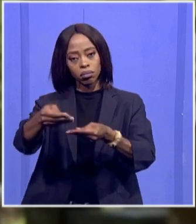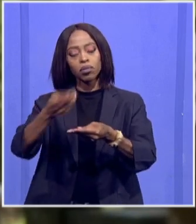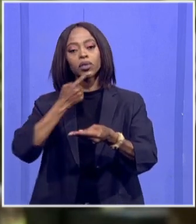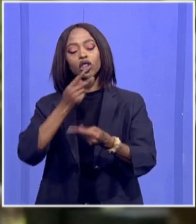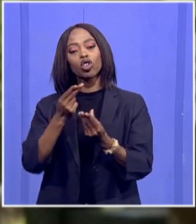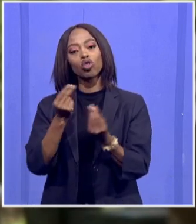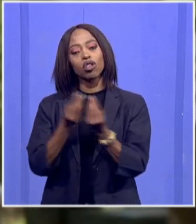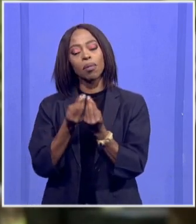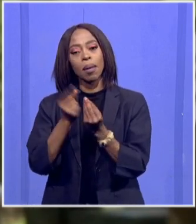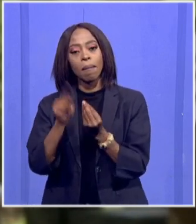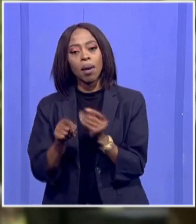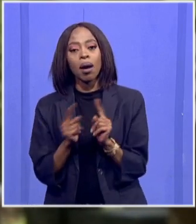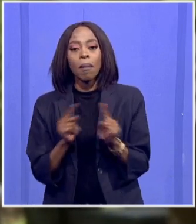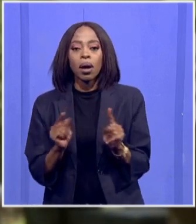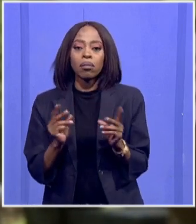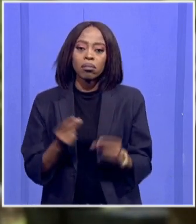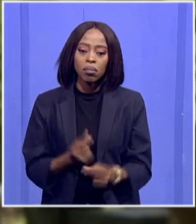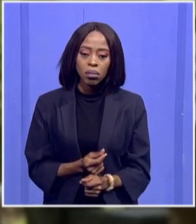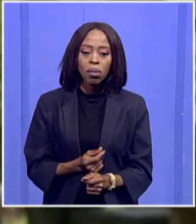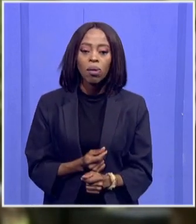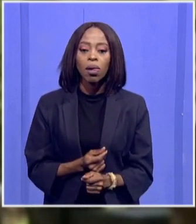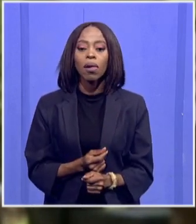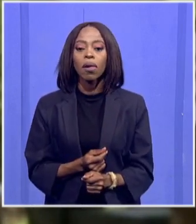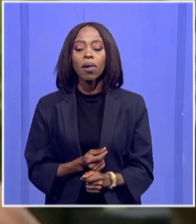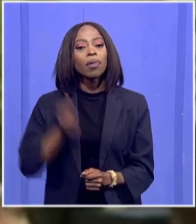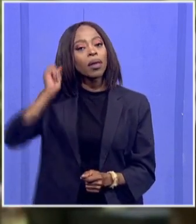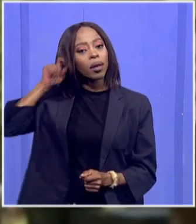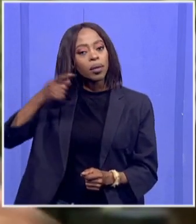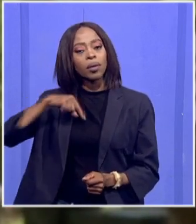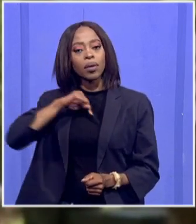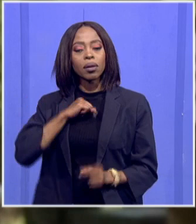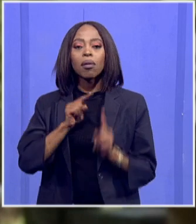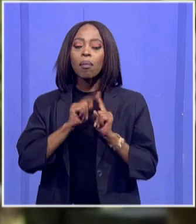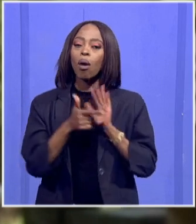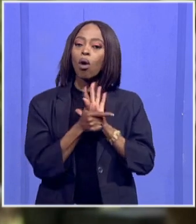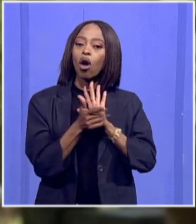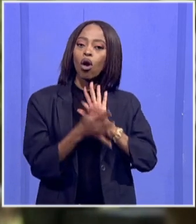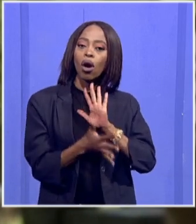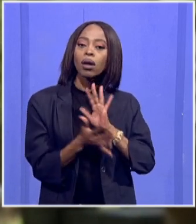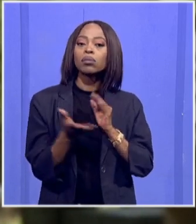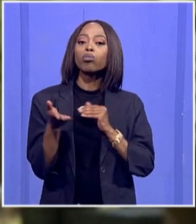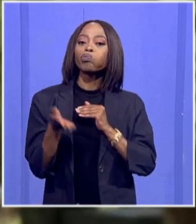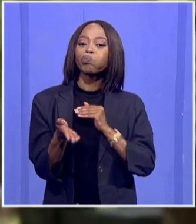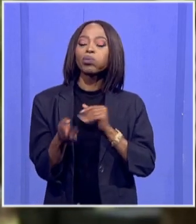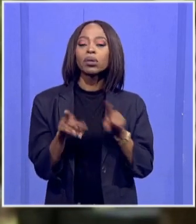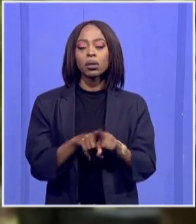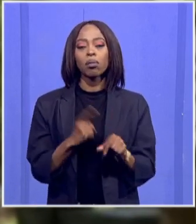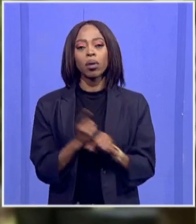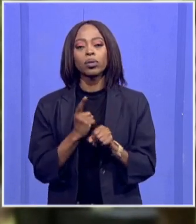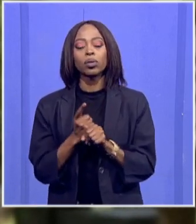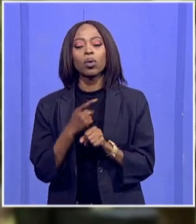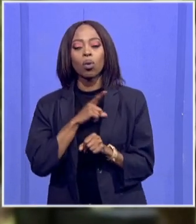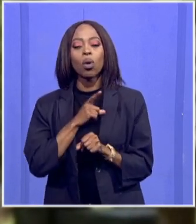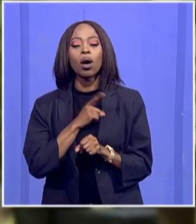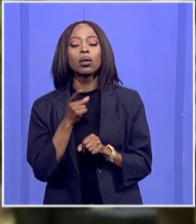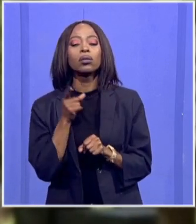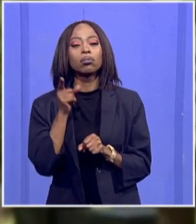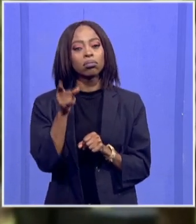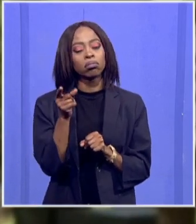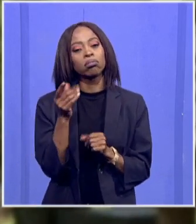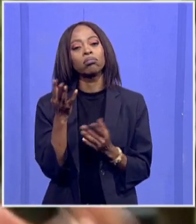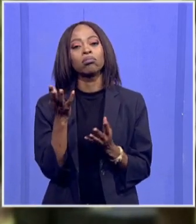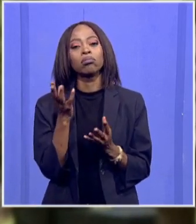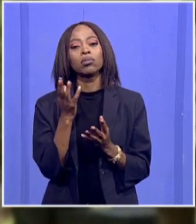something. Unfortunately, they talk completely ignoring us, but our legal team is here. They're going to be giving this,